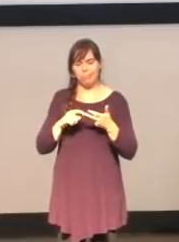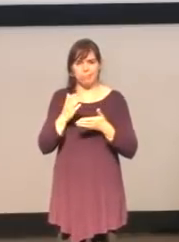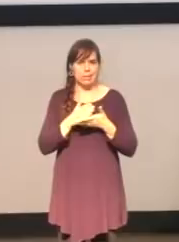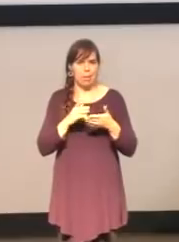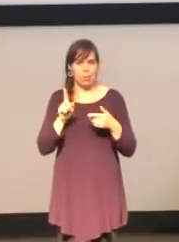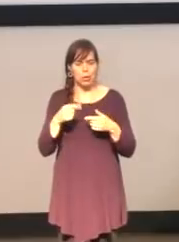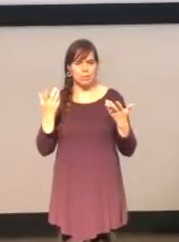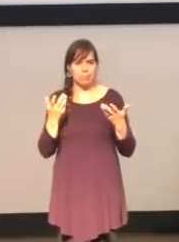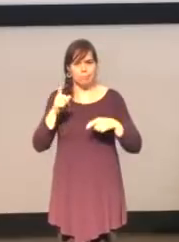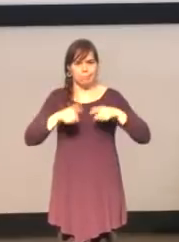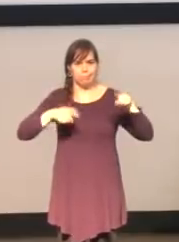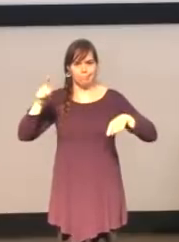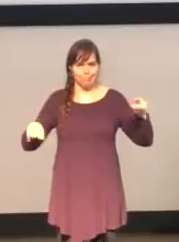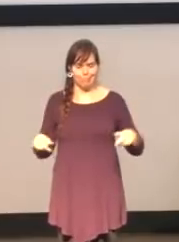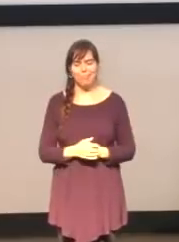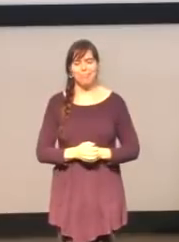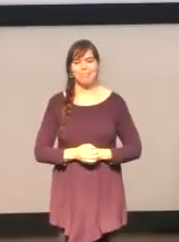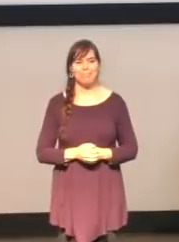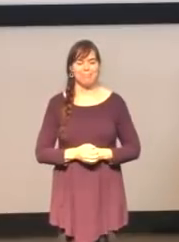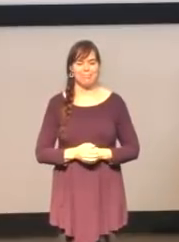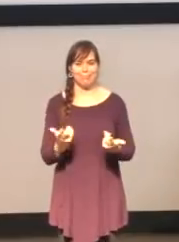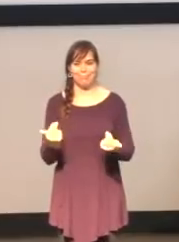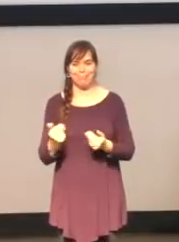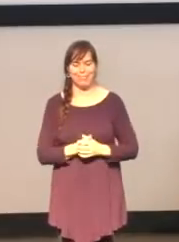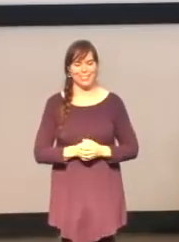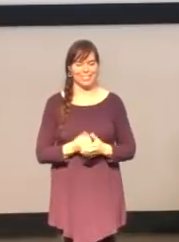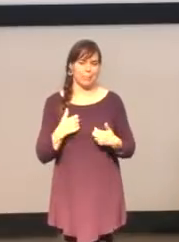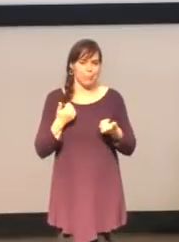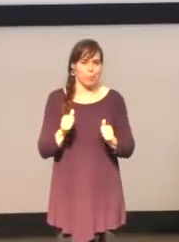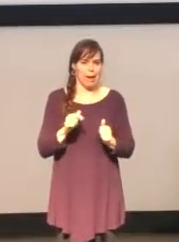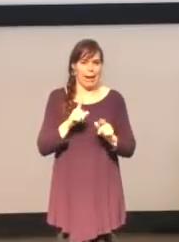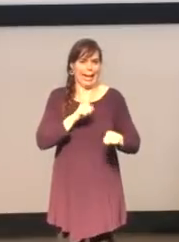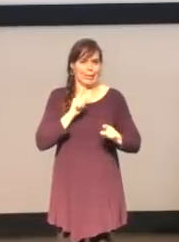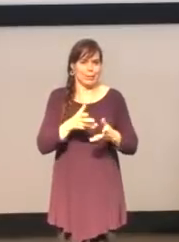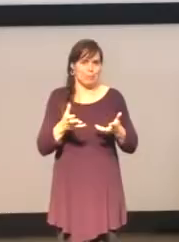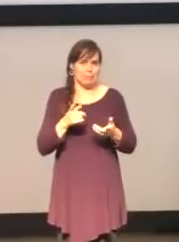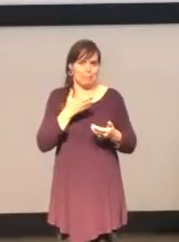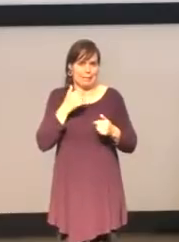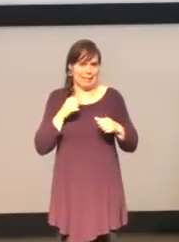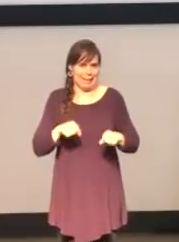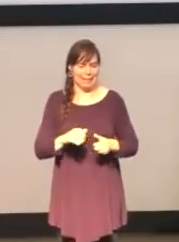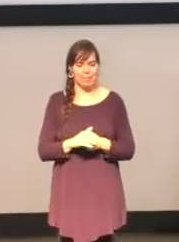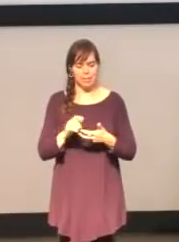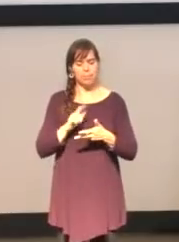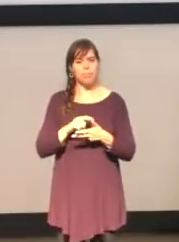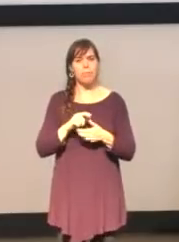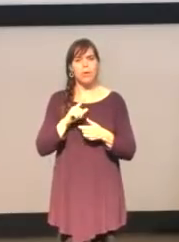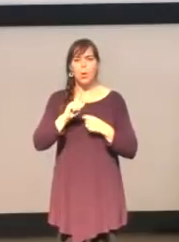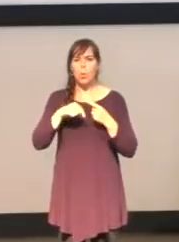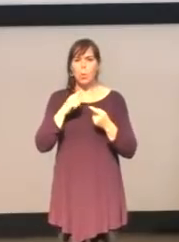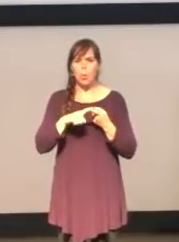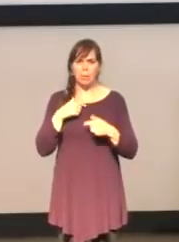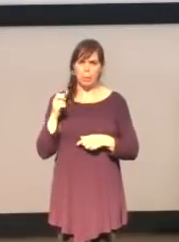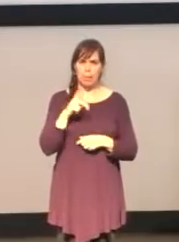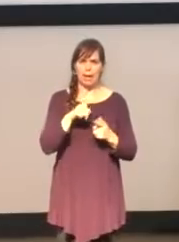just kind of all over the map here. So I'll try and answer those. One is, when will we be operating at